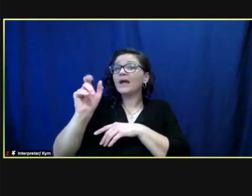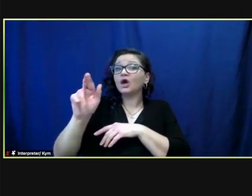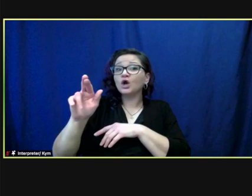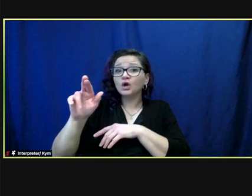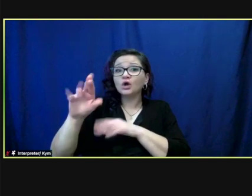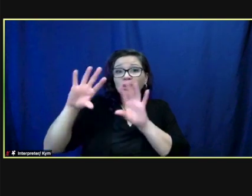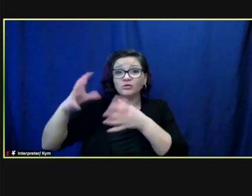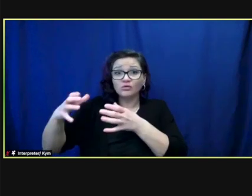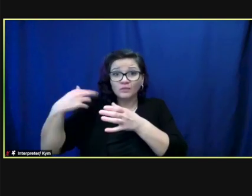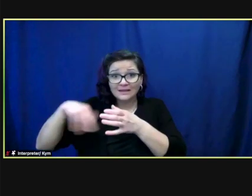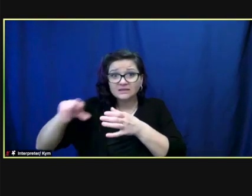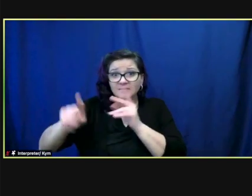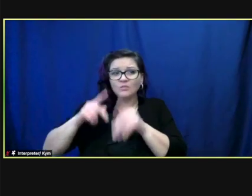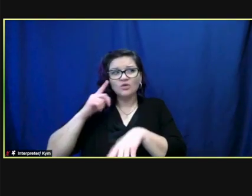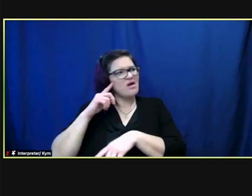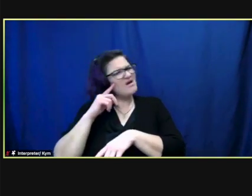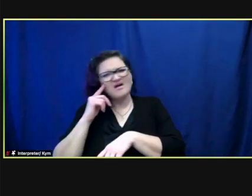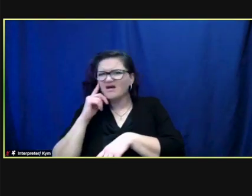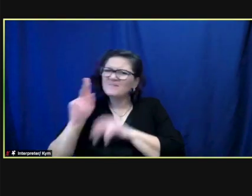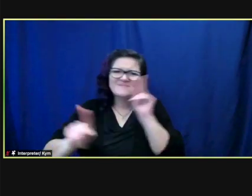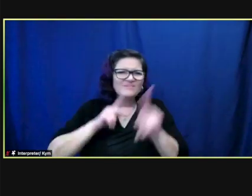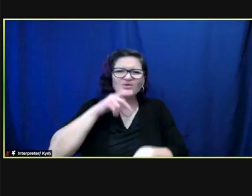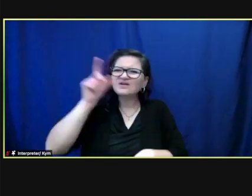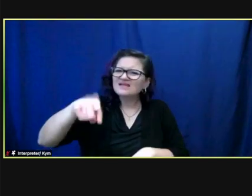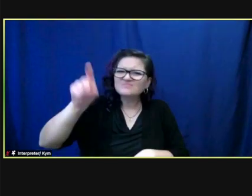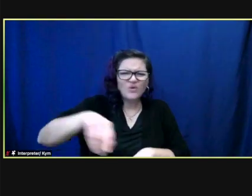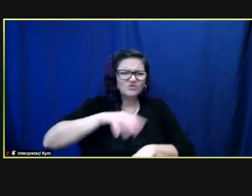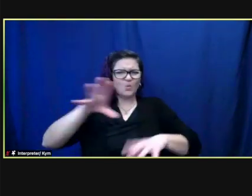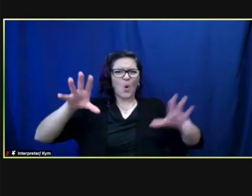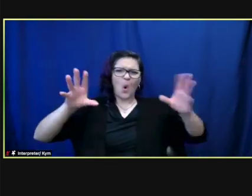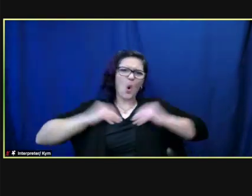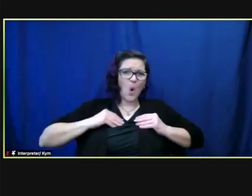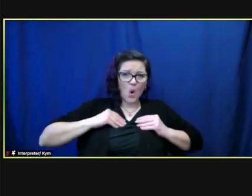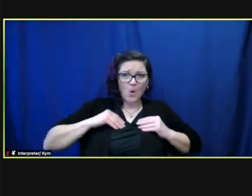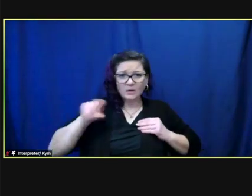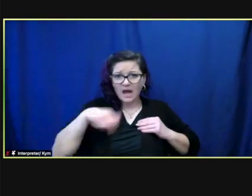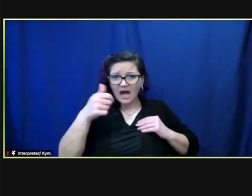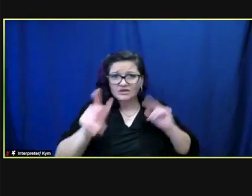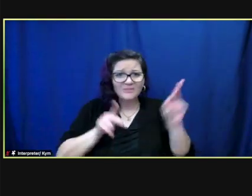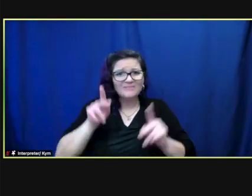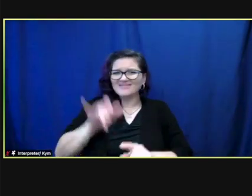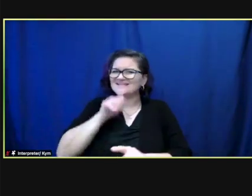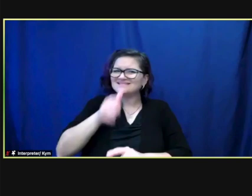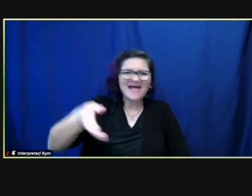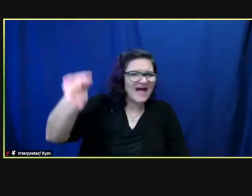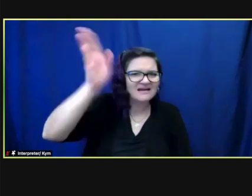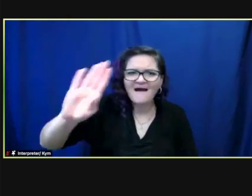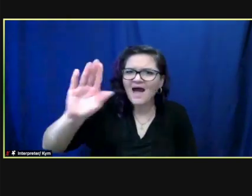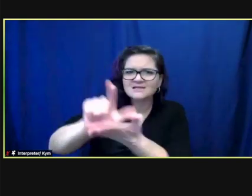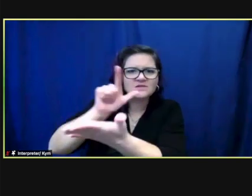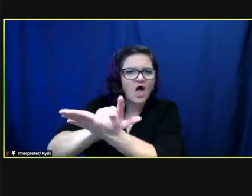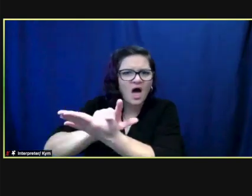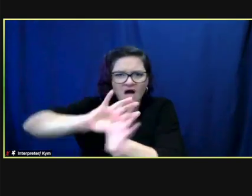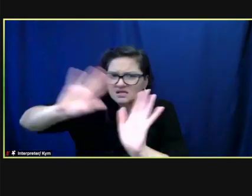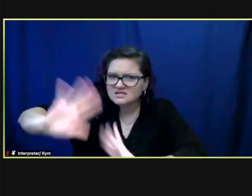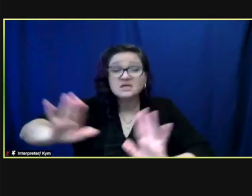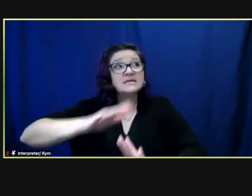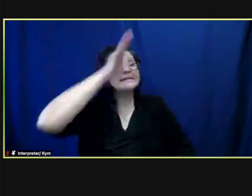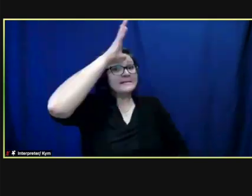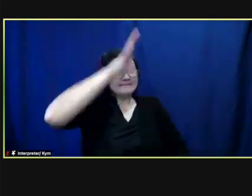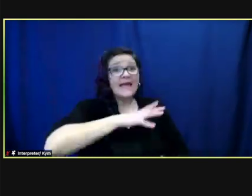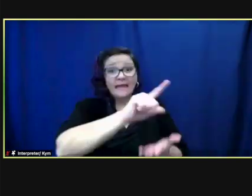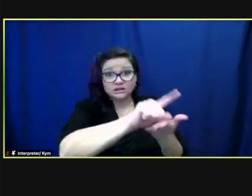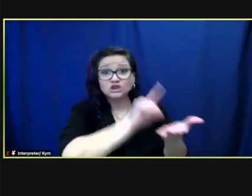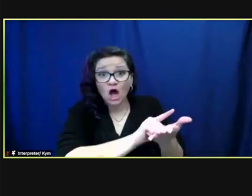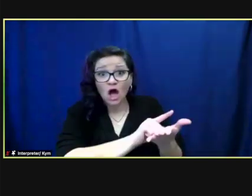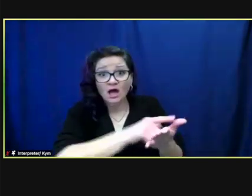own other people. That wasn't, you know, that wasn't God's law, right? That was man's law, and God's law trumps that. And so